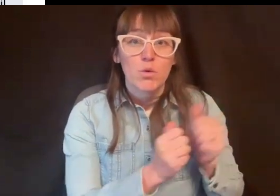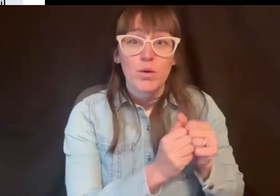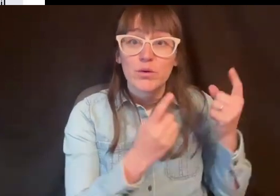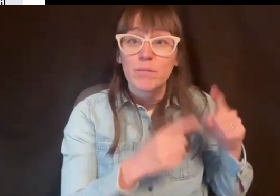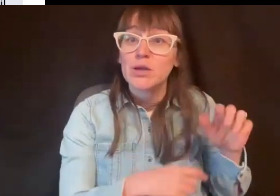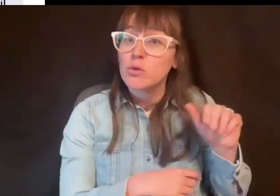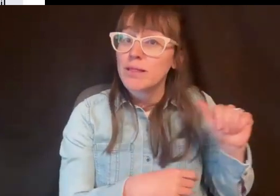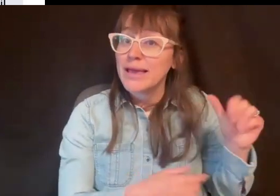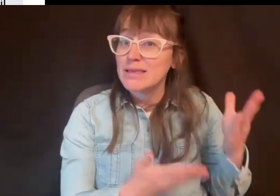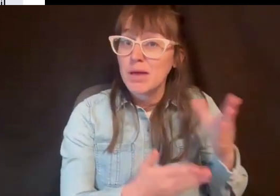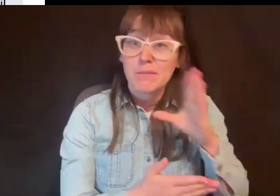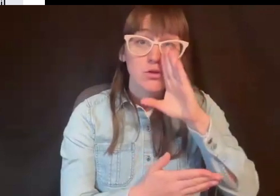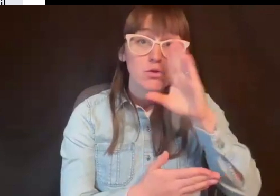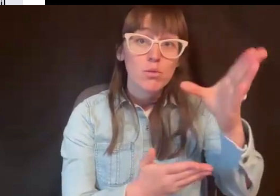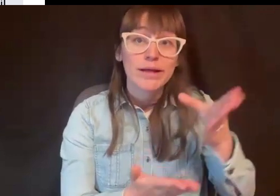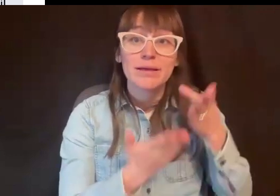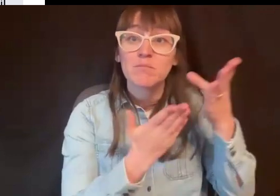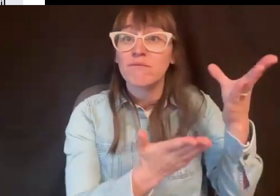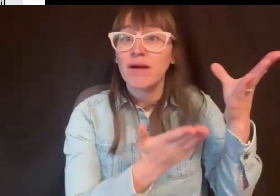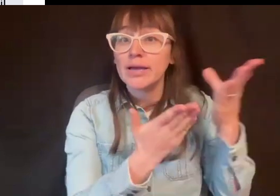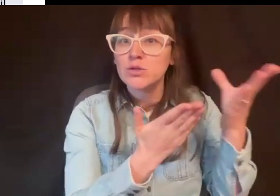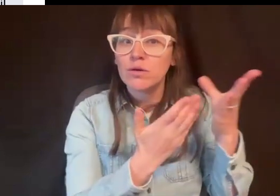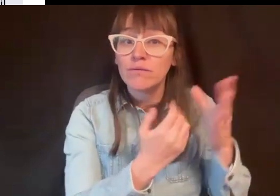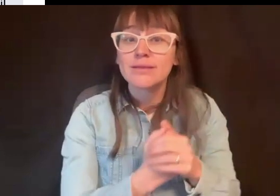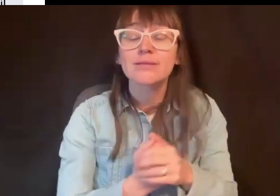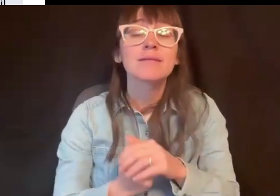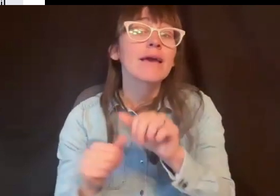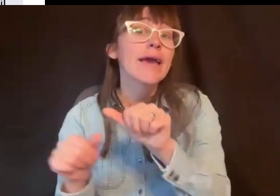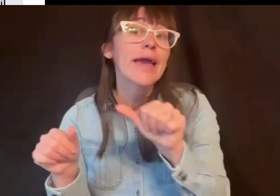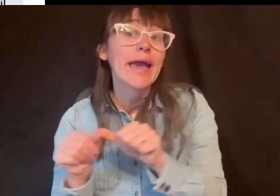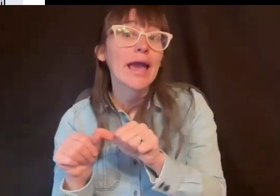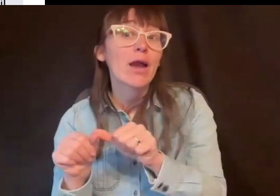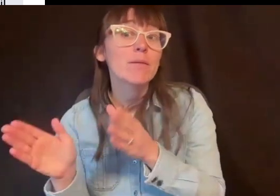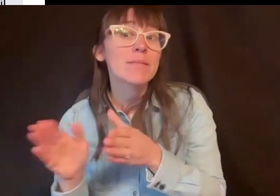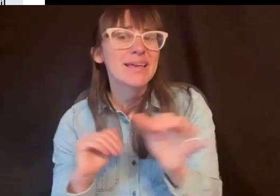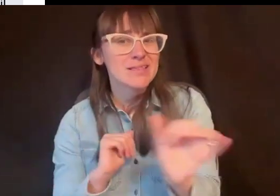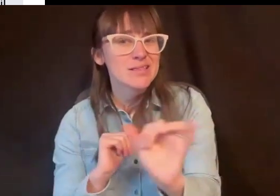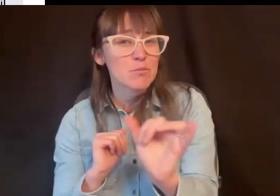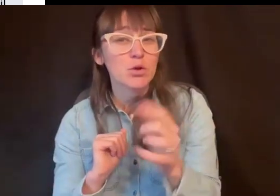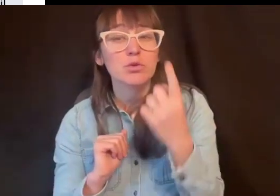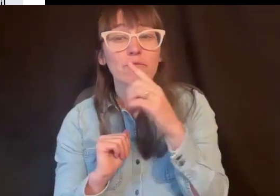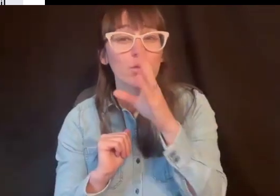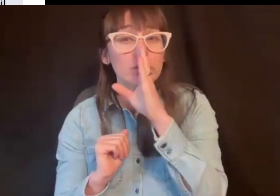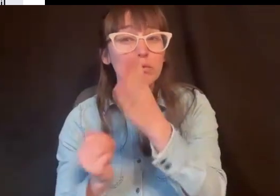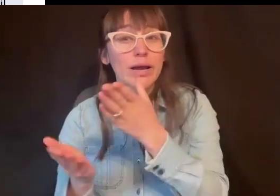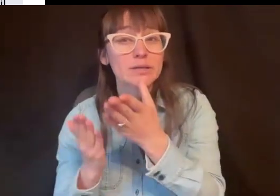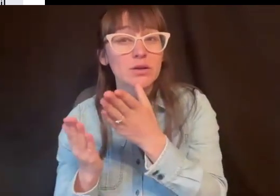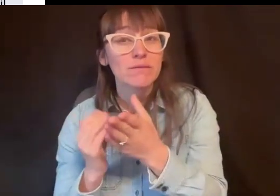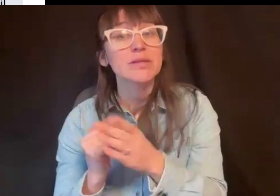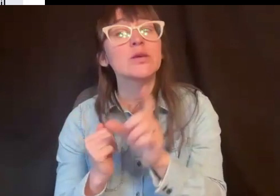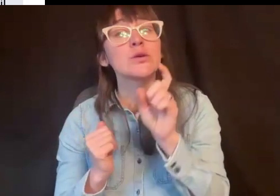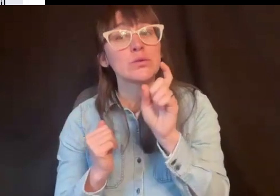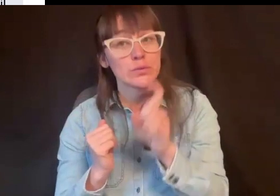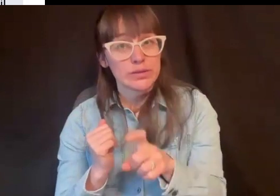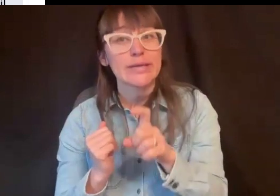provide services. Similar to the area plan, in order to provide direct services, AAAs need approval from the state to